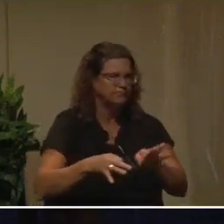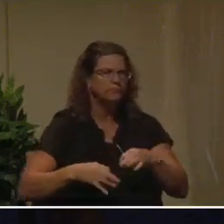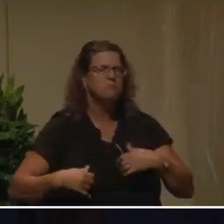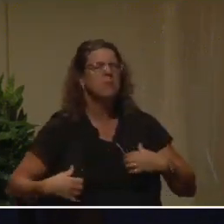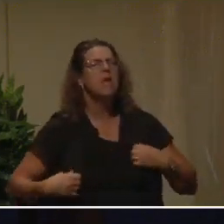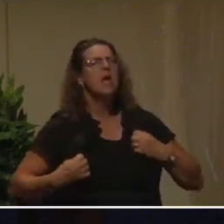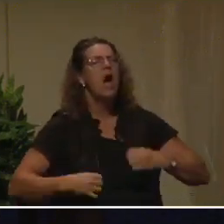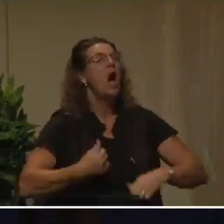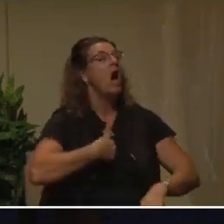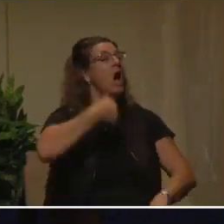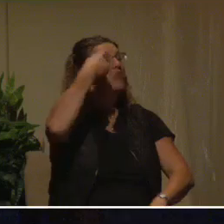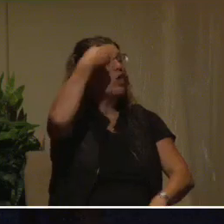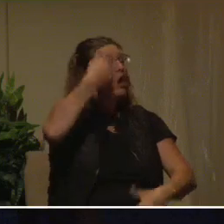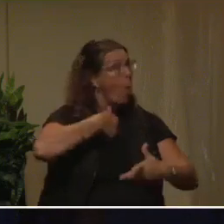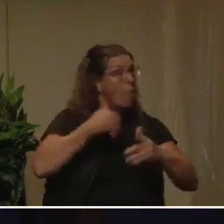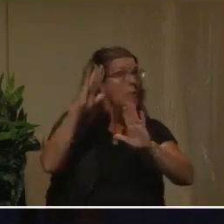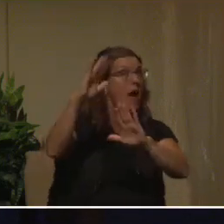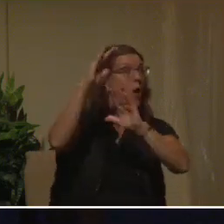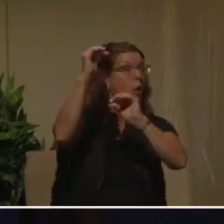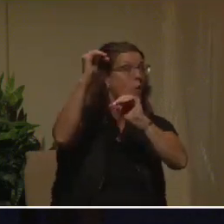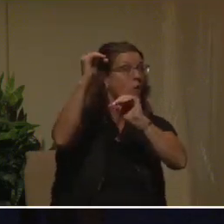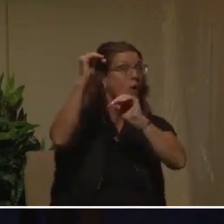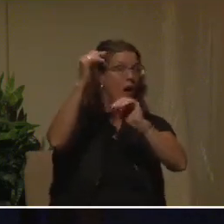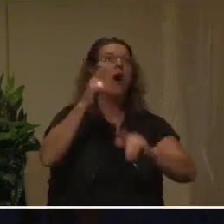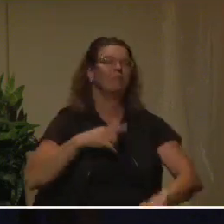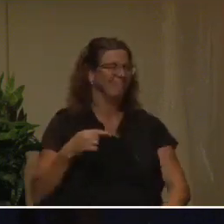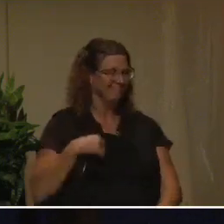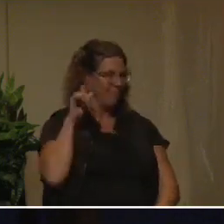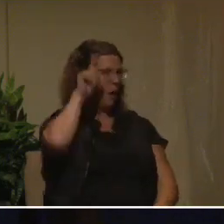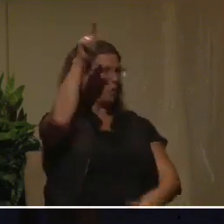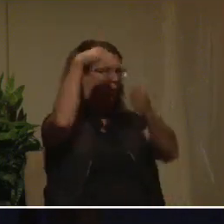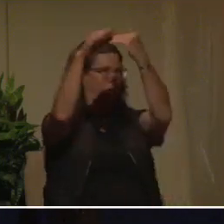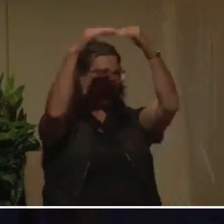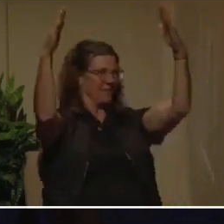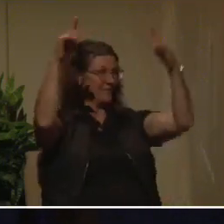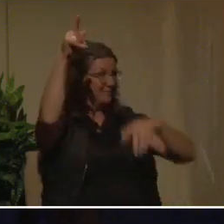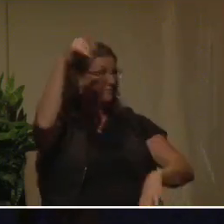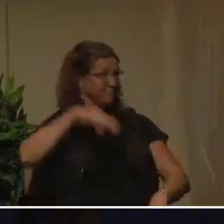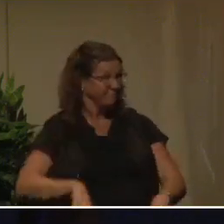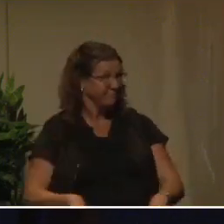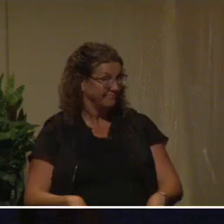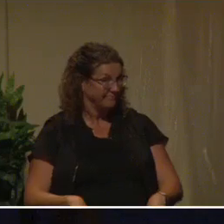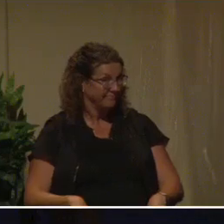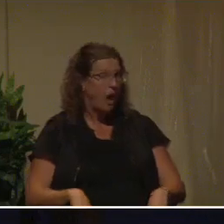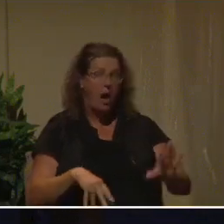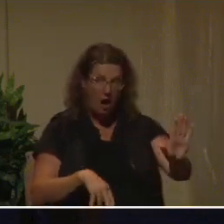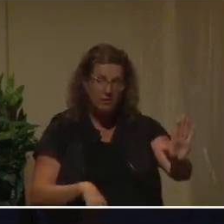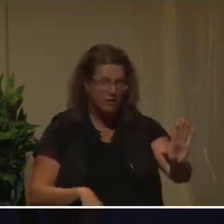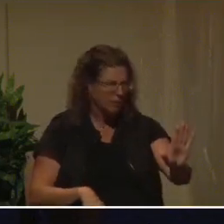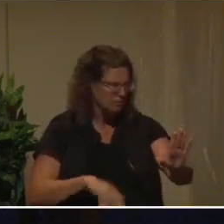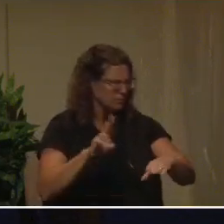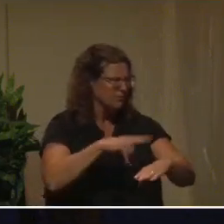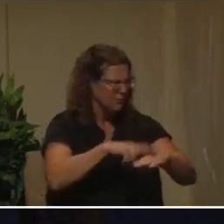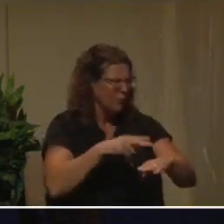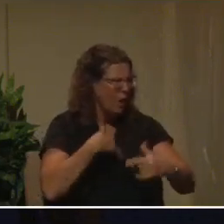I thought my hope was to go to heaven when I die. And don't get me wrong, I do want to go to heaven when I